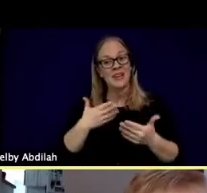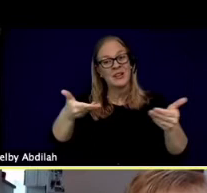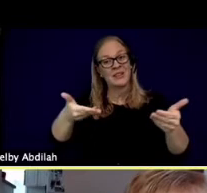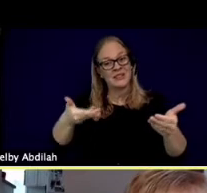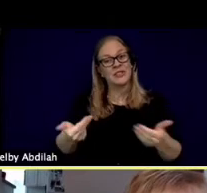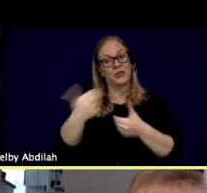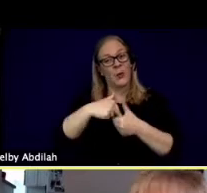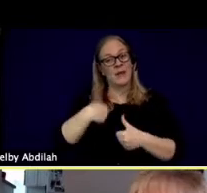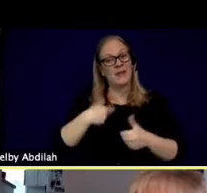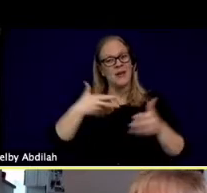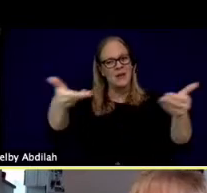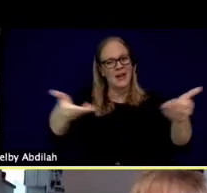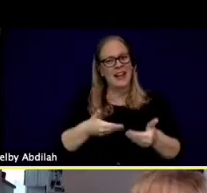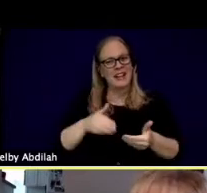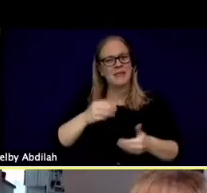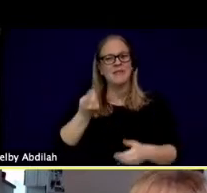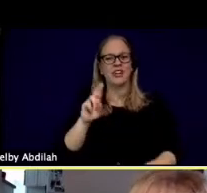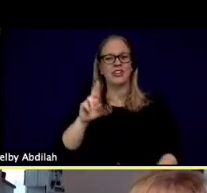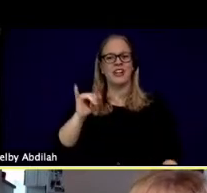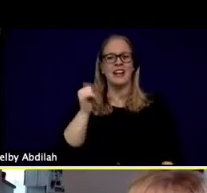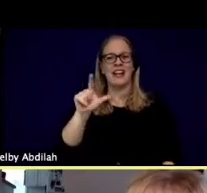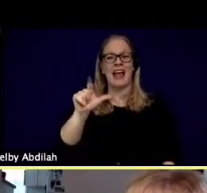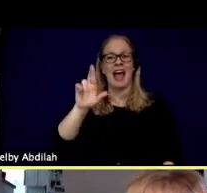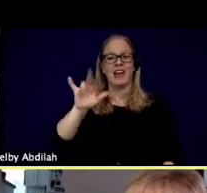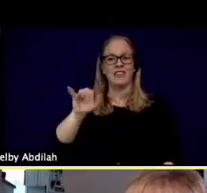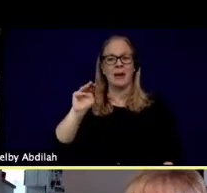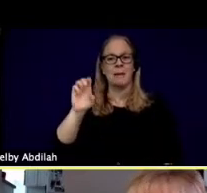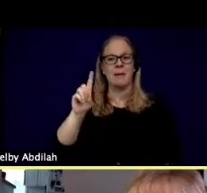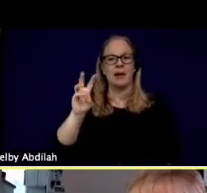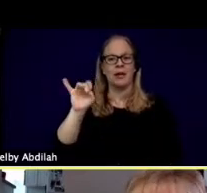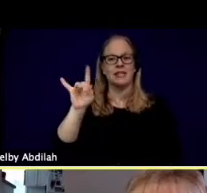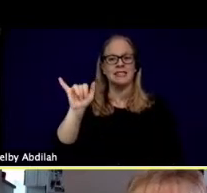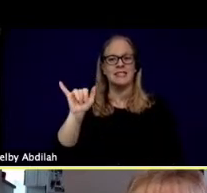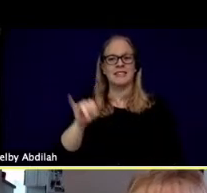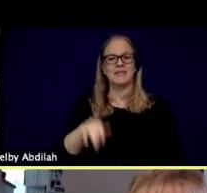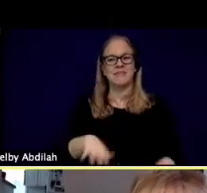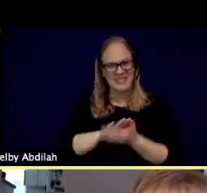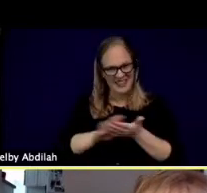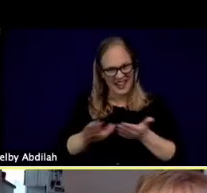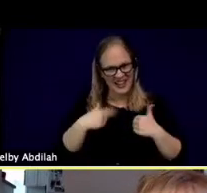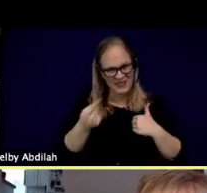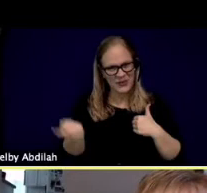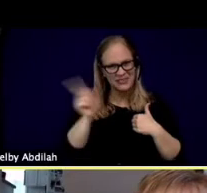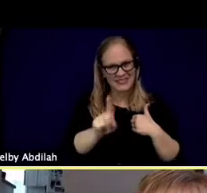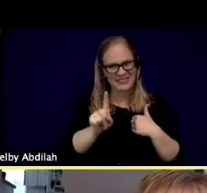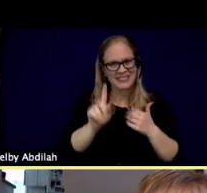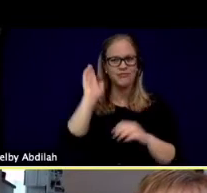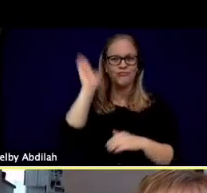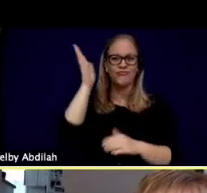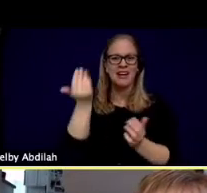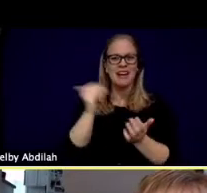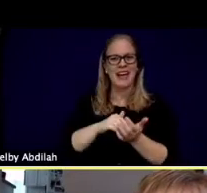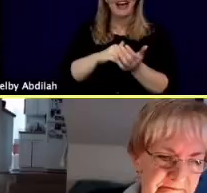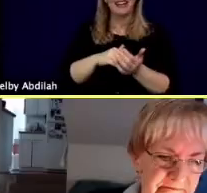Medwetsky. Larry, it's good to have you back, and we're all going to enjoy your program.